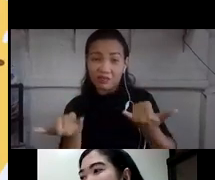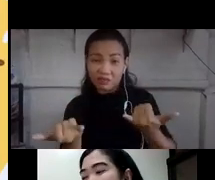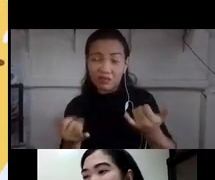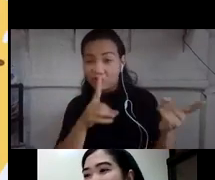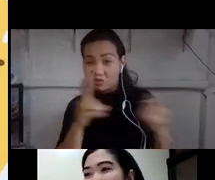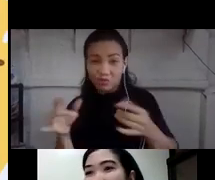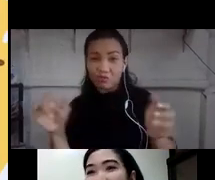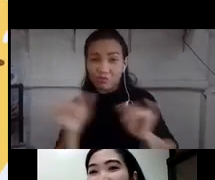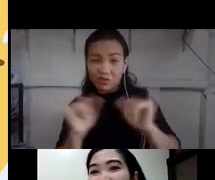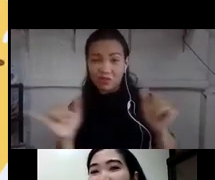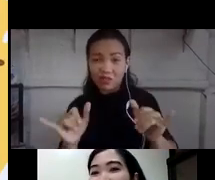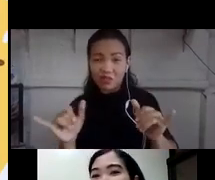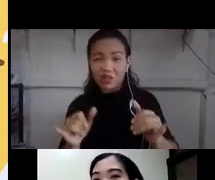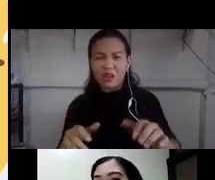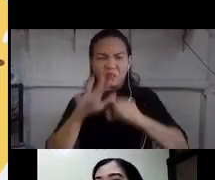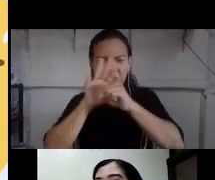Stressed, pressured.